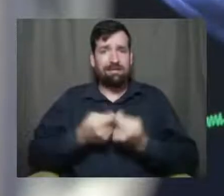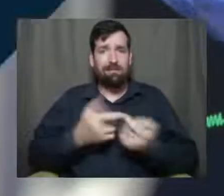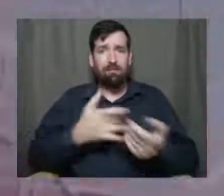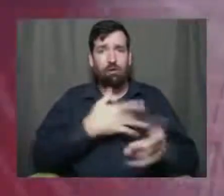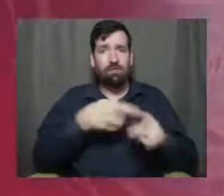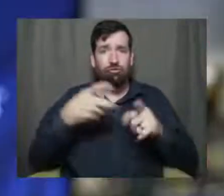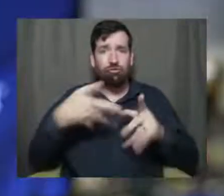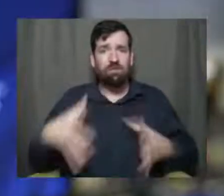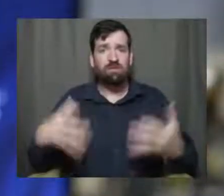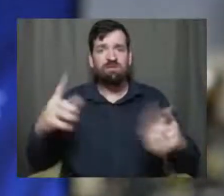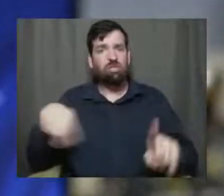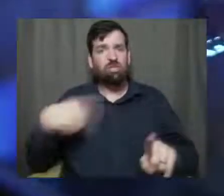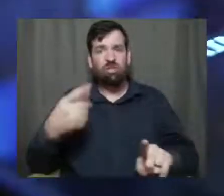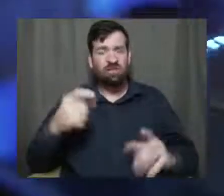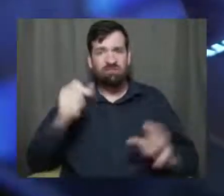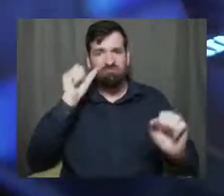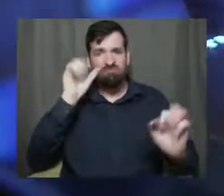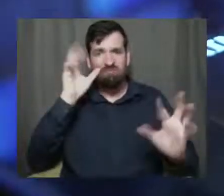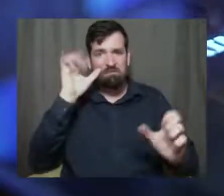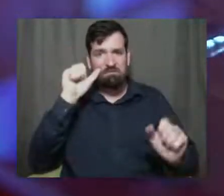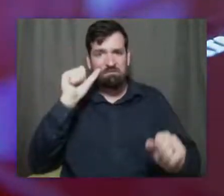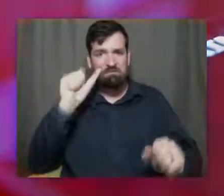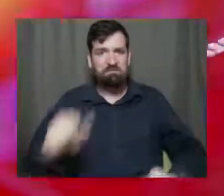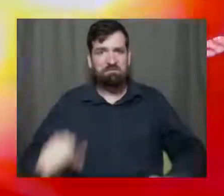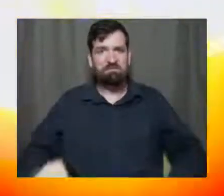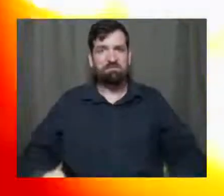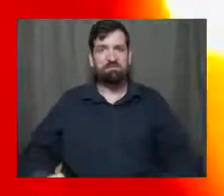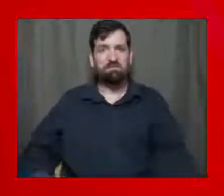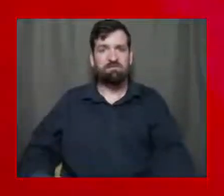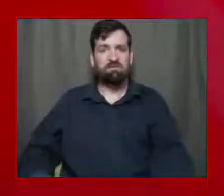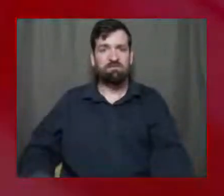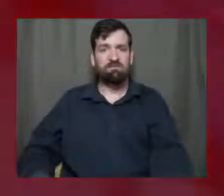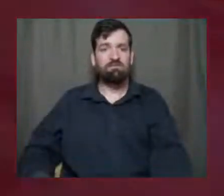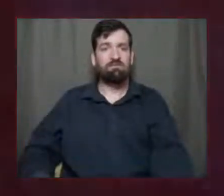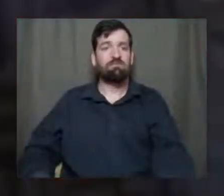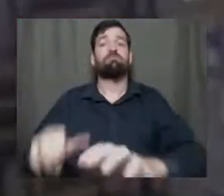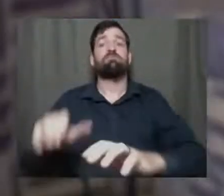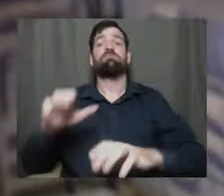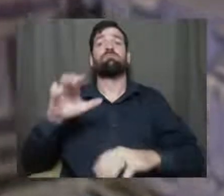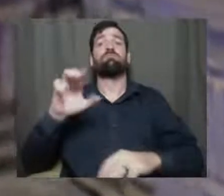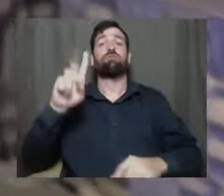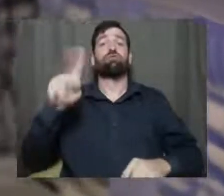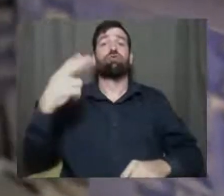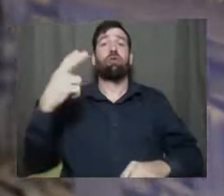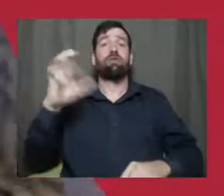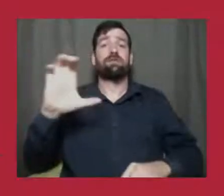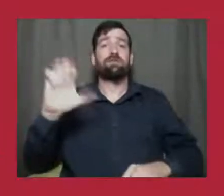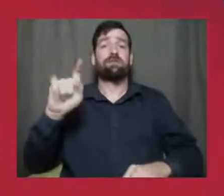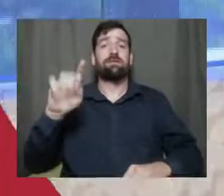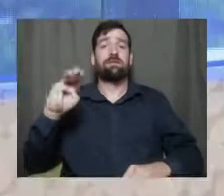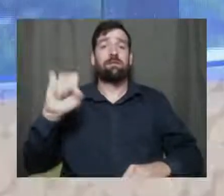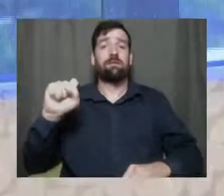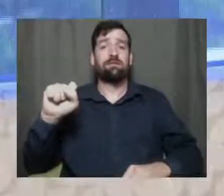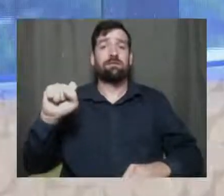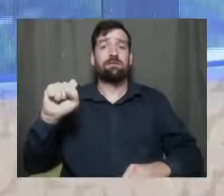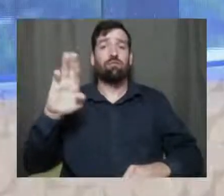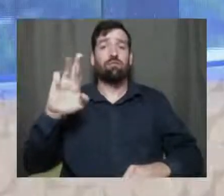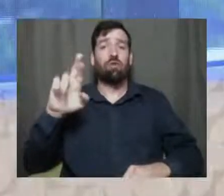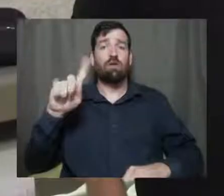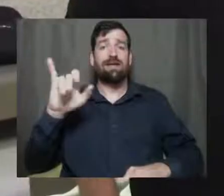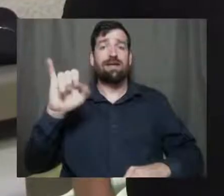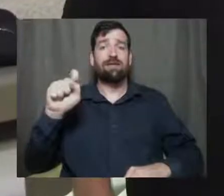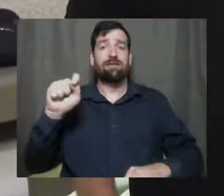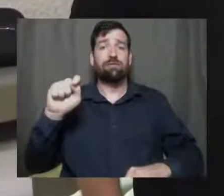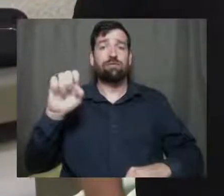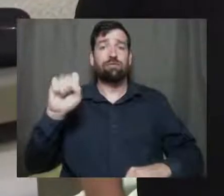just unreal. Stand by to set up show. And the Dolph C. Simons Jr. Family Broadcast Studio. Roll it. Always makes you feel like you're the